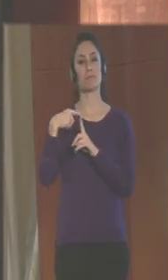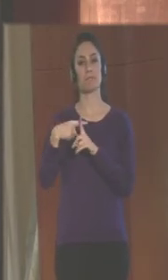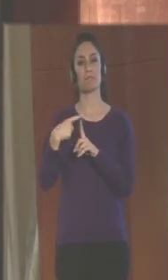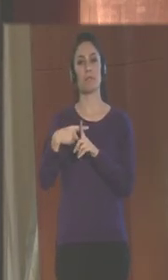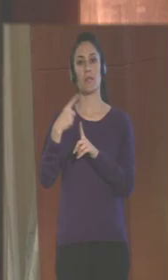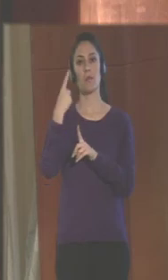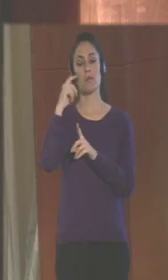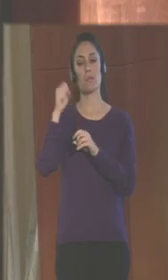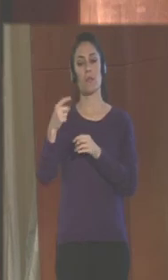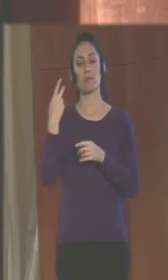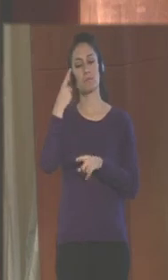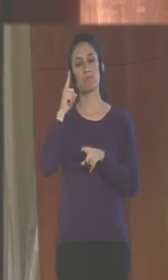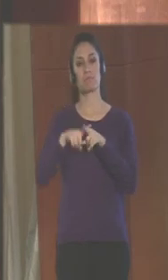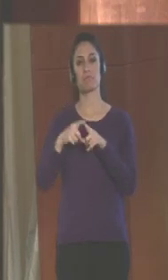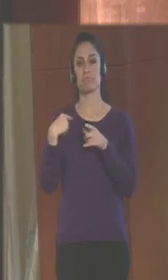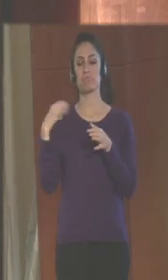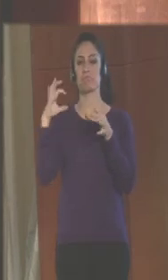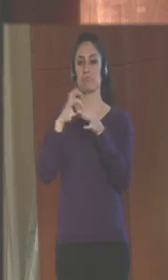activated, and